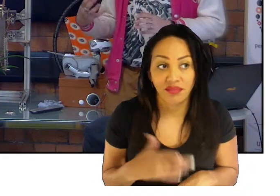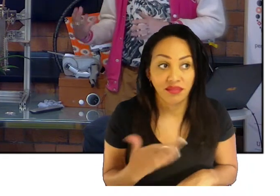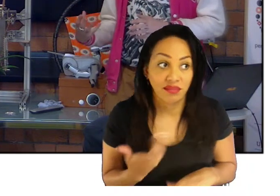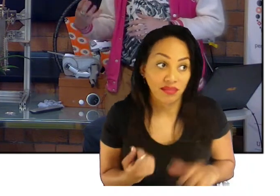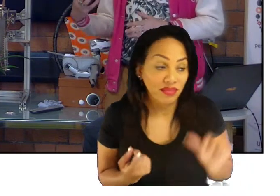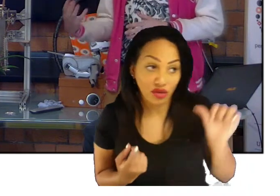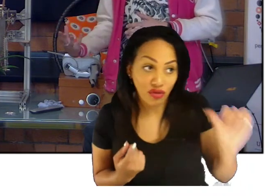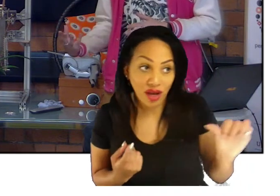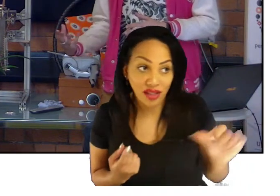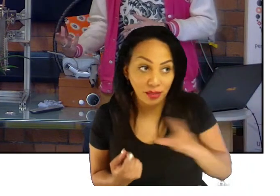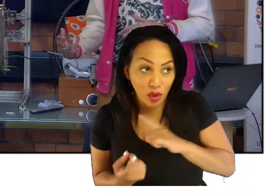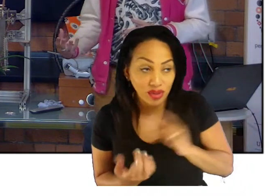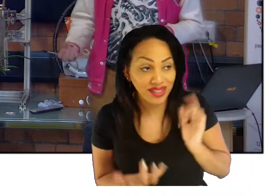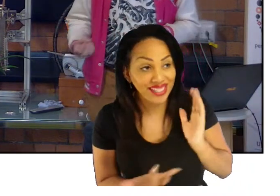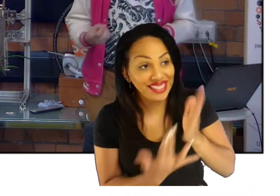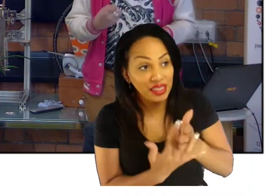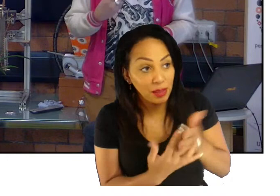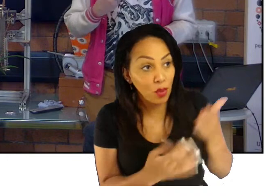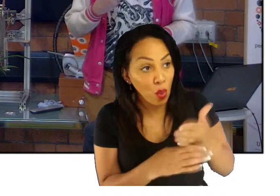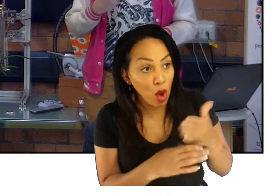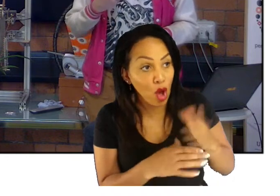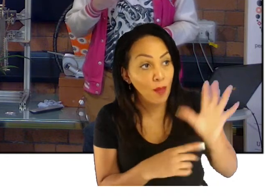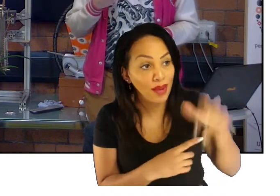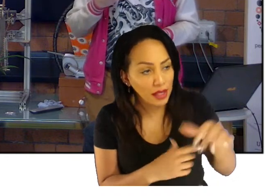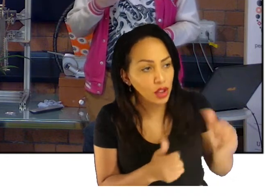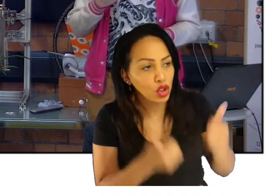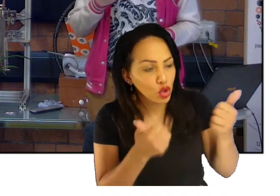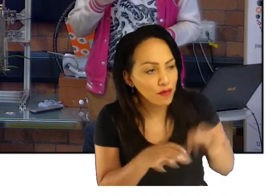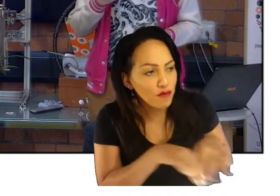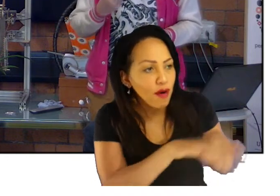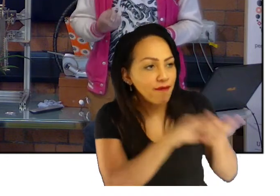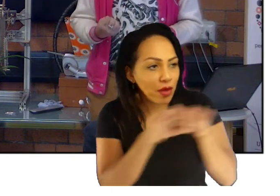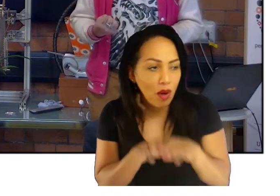out there that shows that.